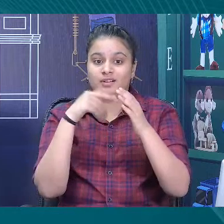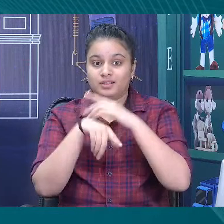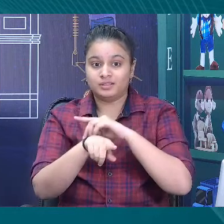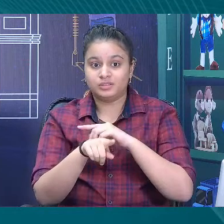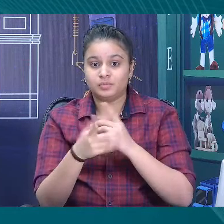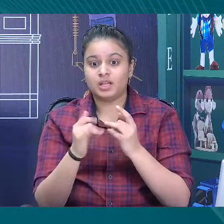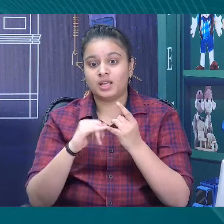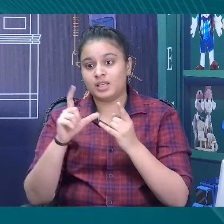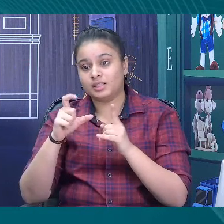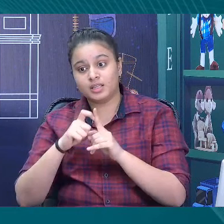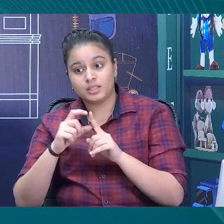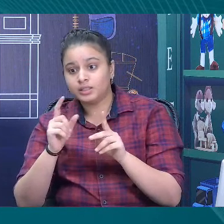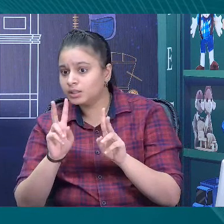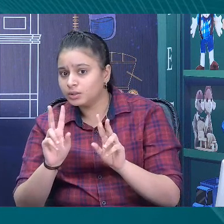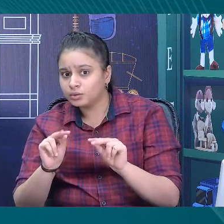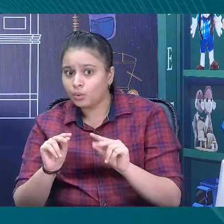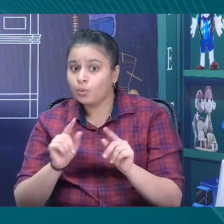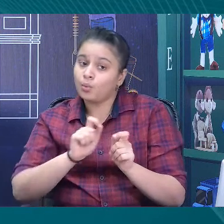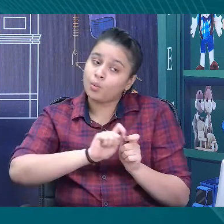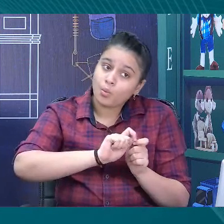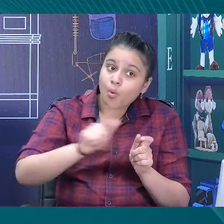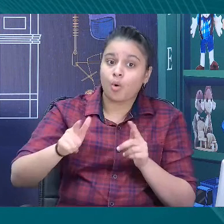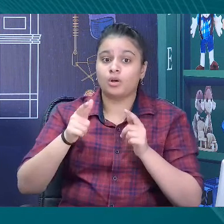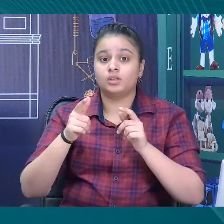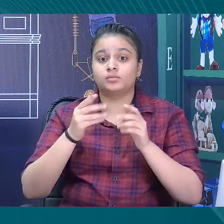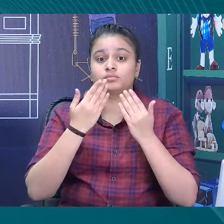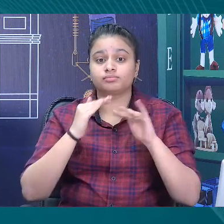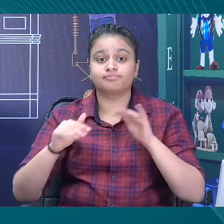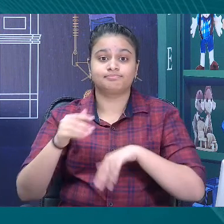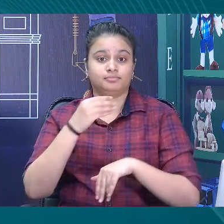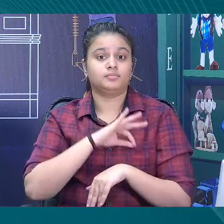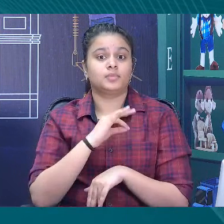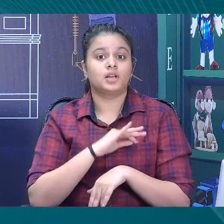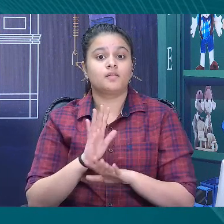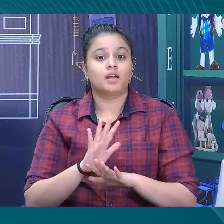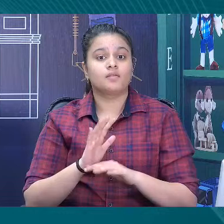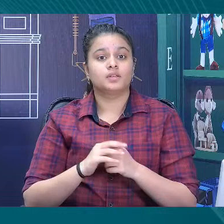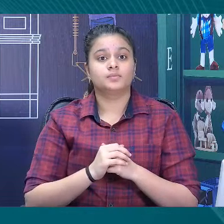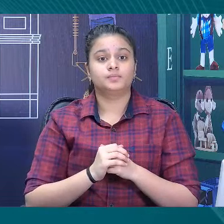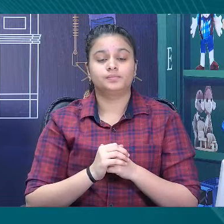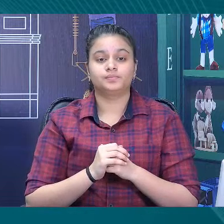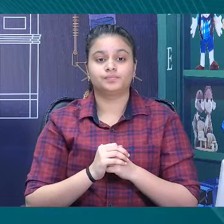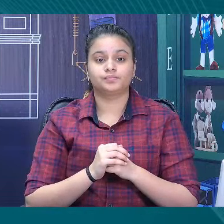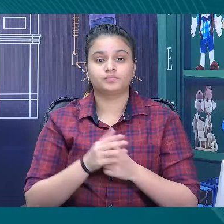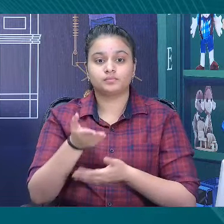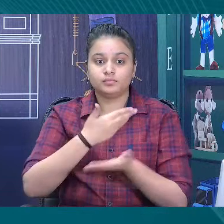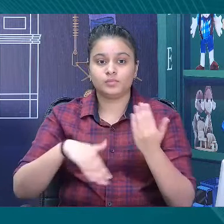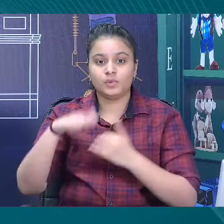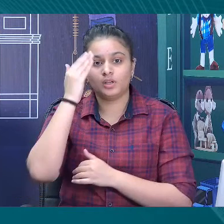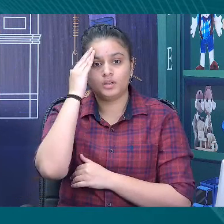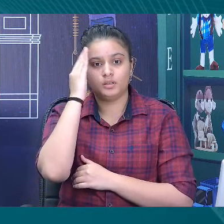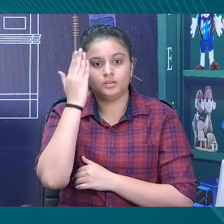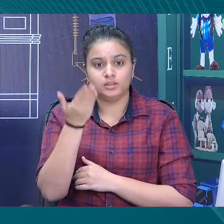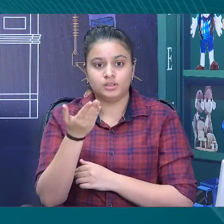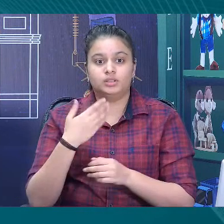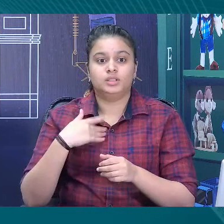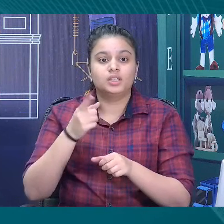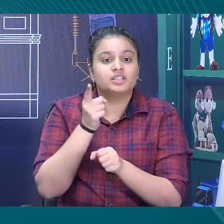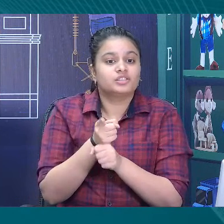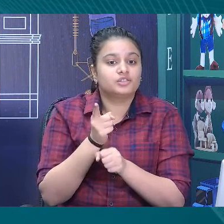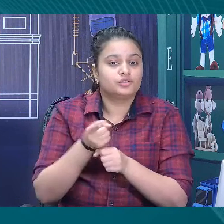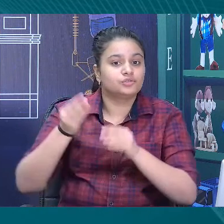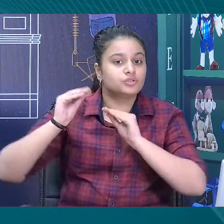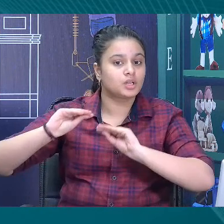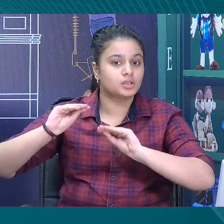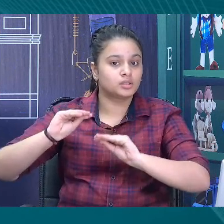with SLDs, okay? Okay. And because we are, again, we know now that the teaching learning process,